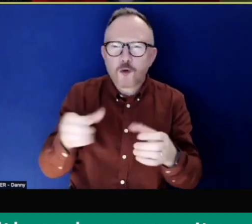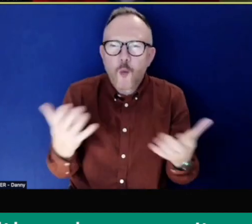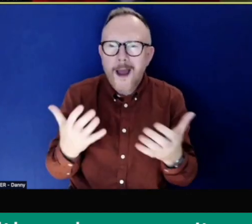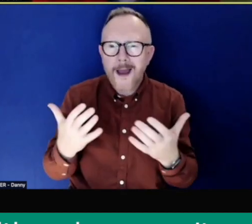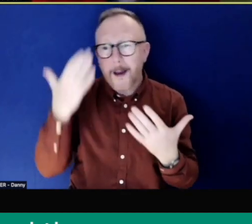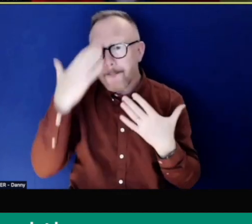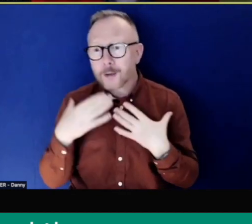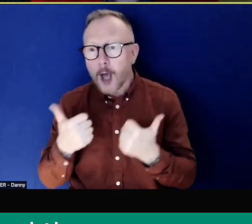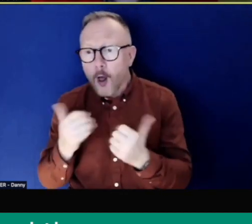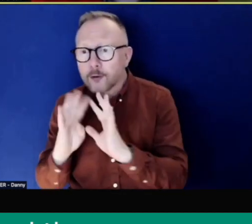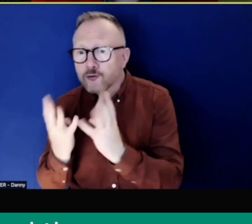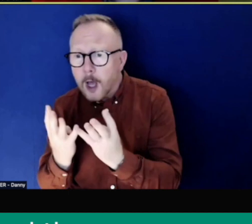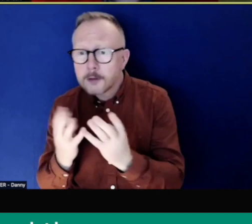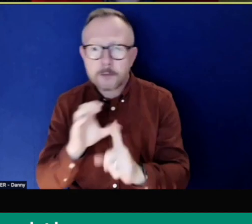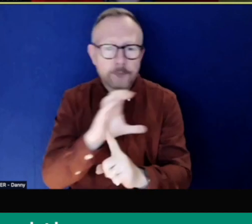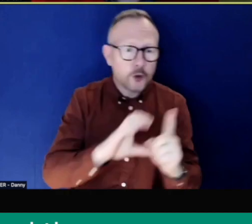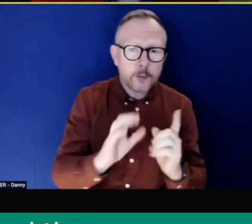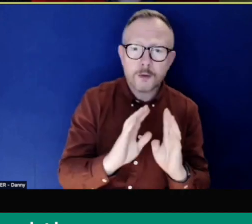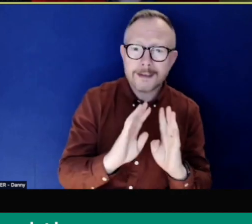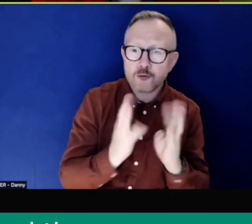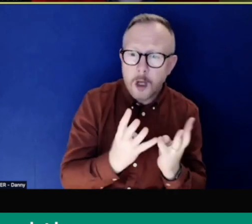trusts in London, so CNWL,